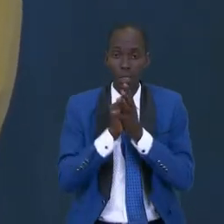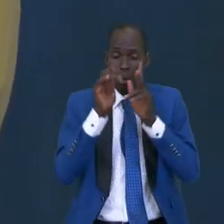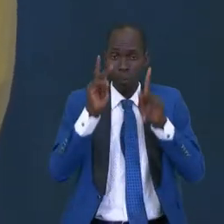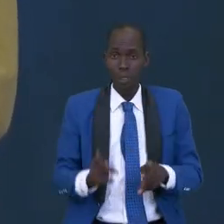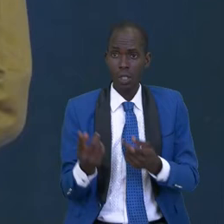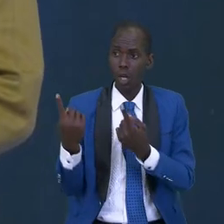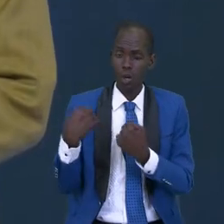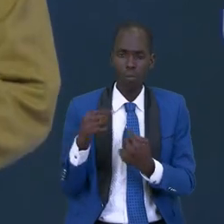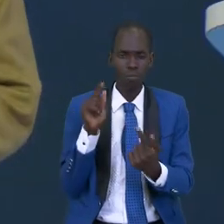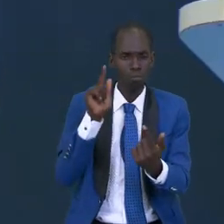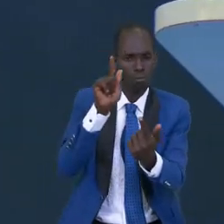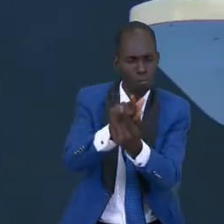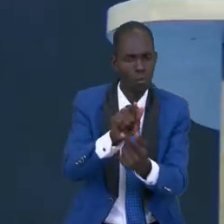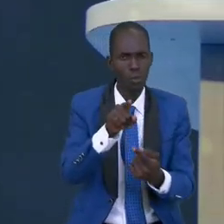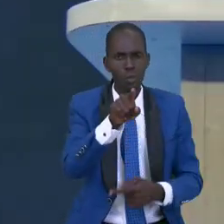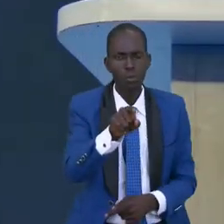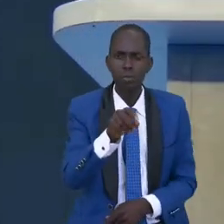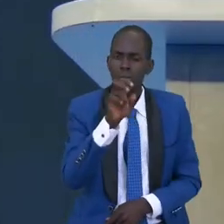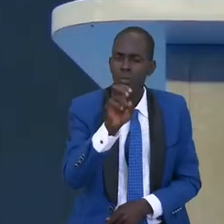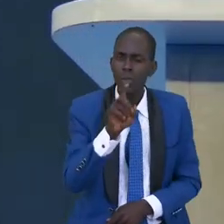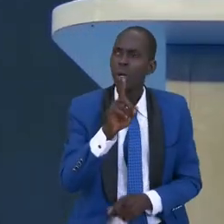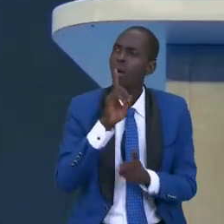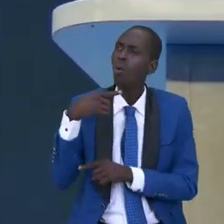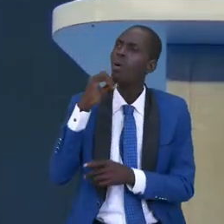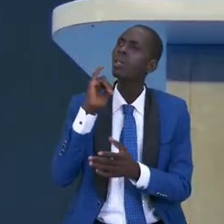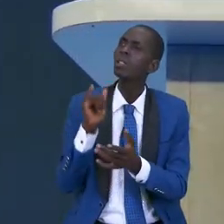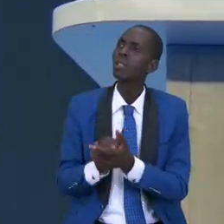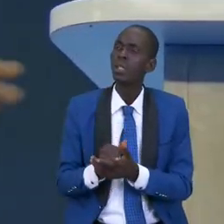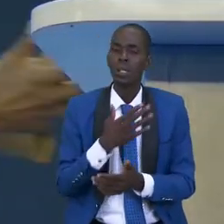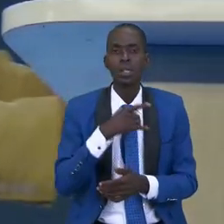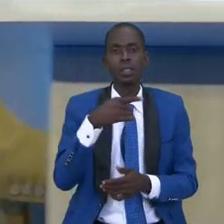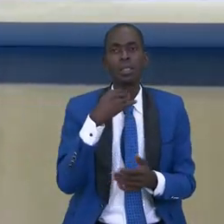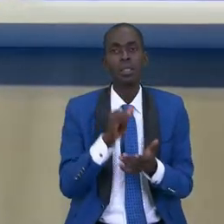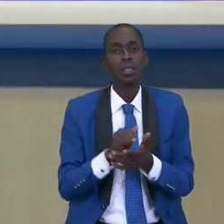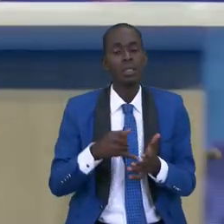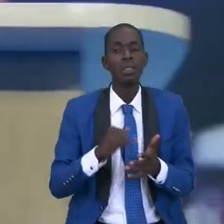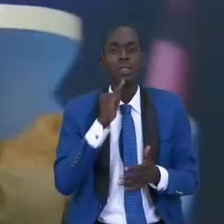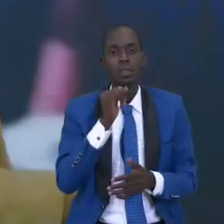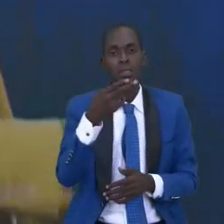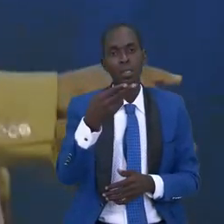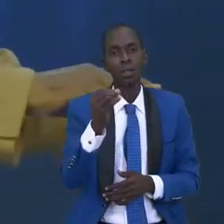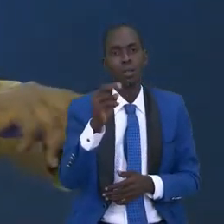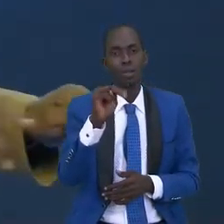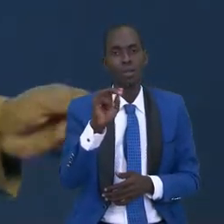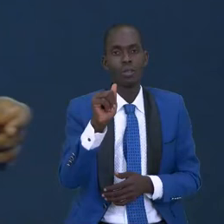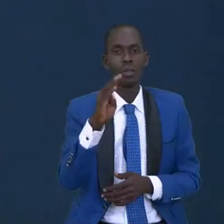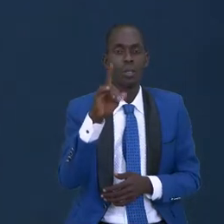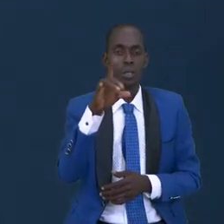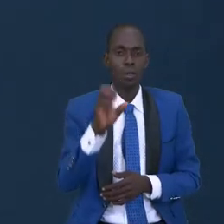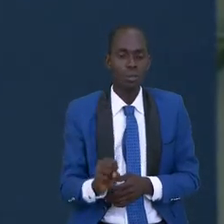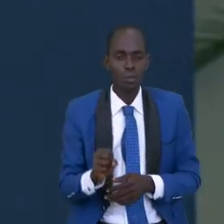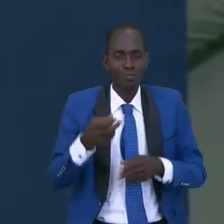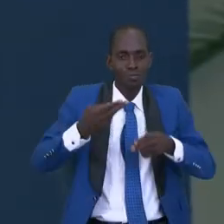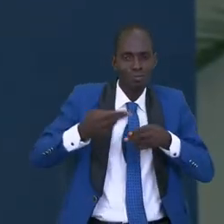is there? And he says, I'm honorable so and so. And very quickly, you get up and you open